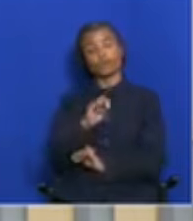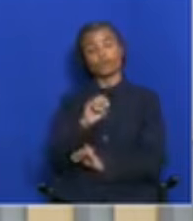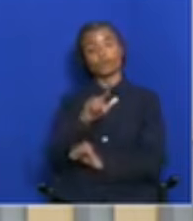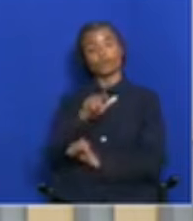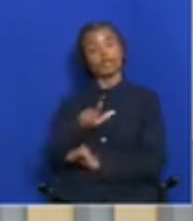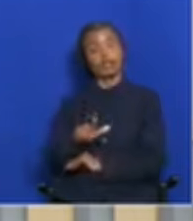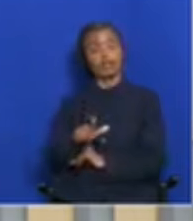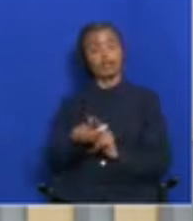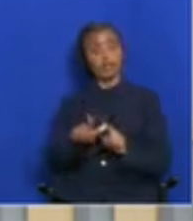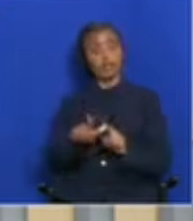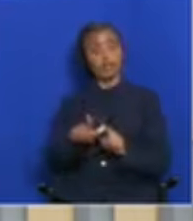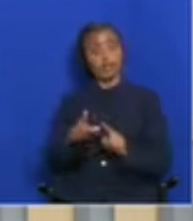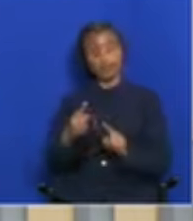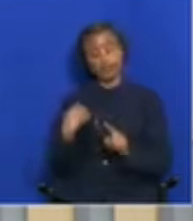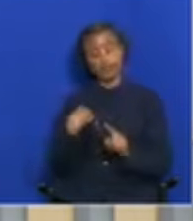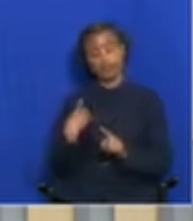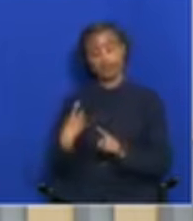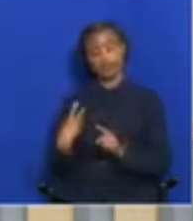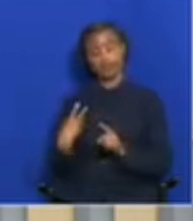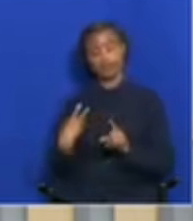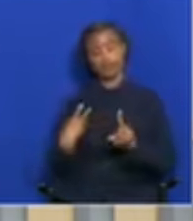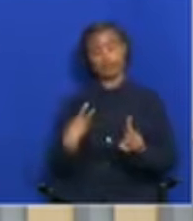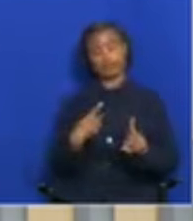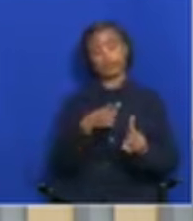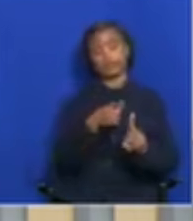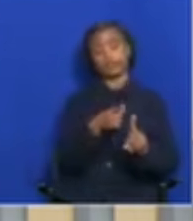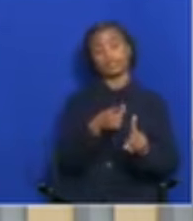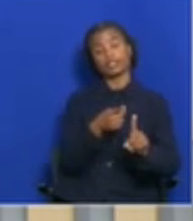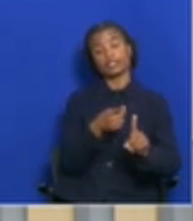Advocate Serunia's health, so we needed all hands on deck.